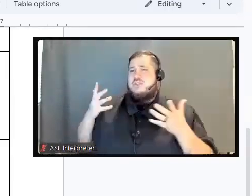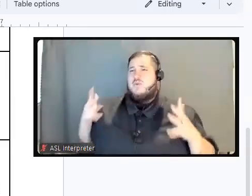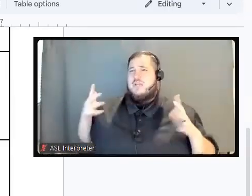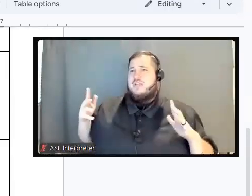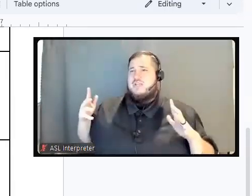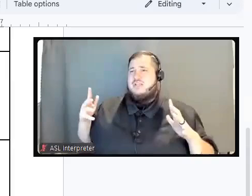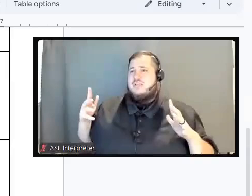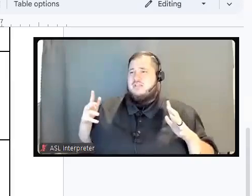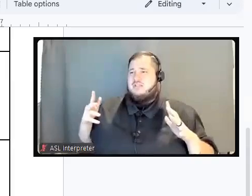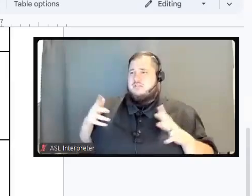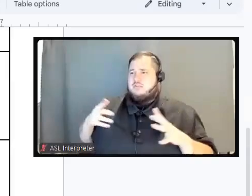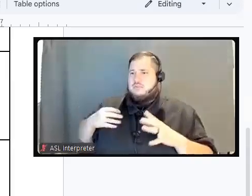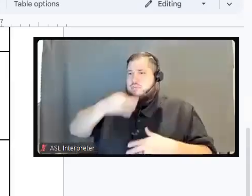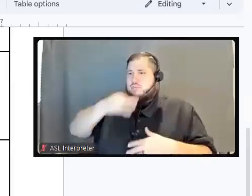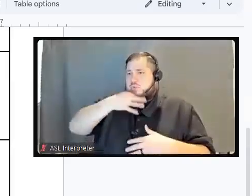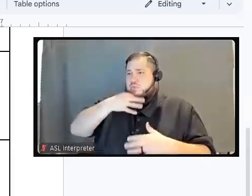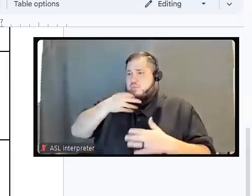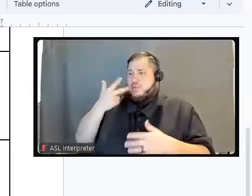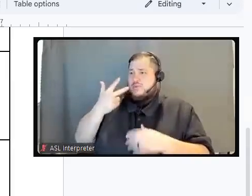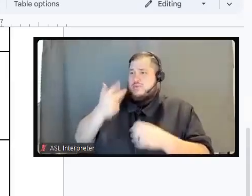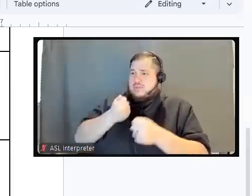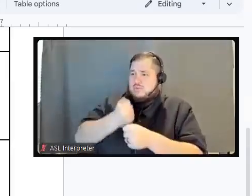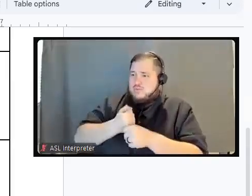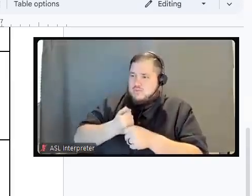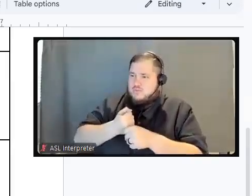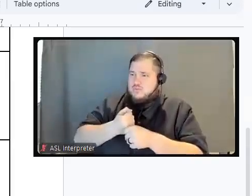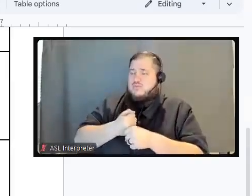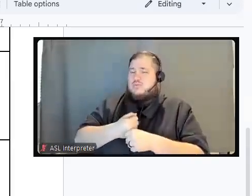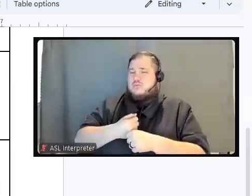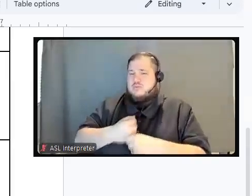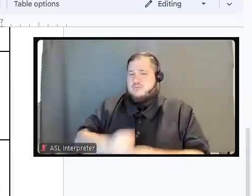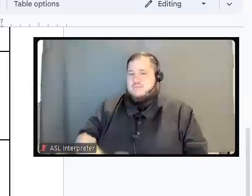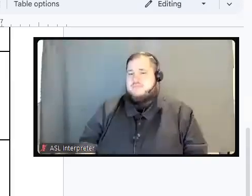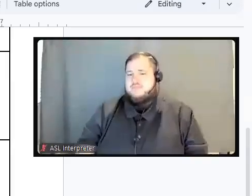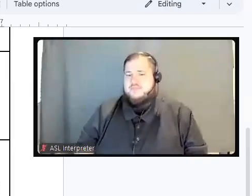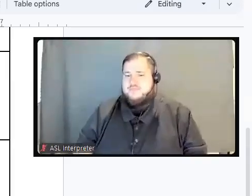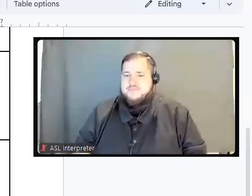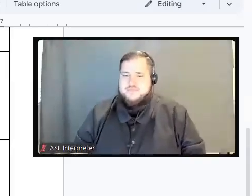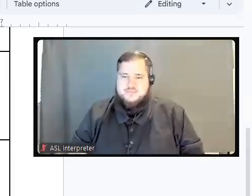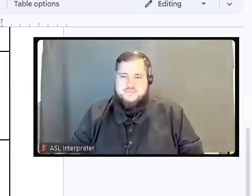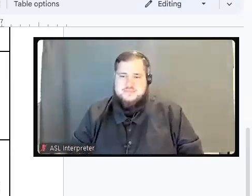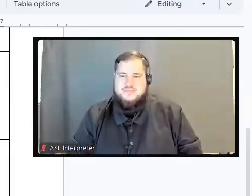almost been 3 years of our council.